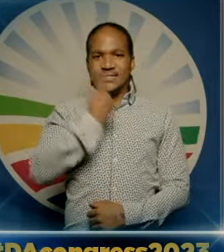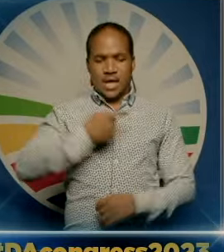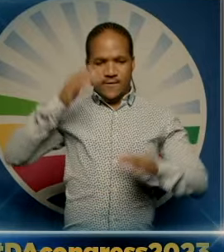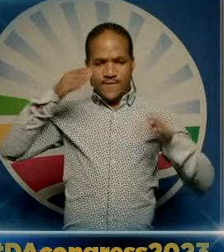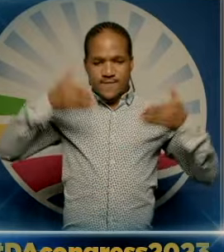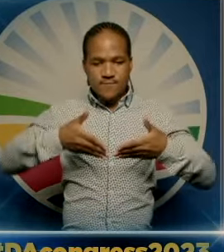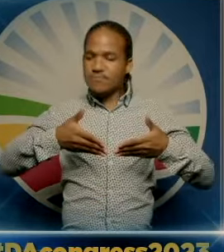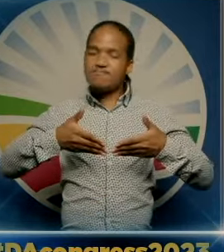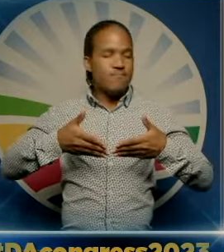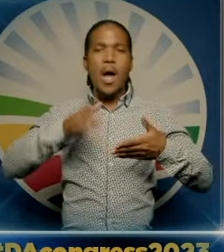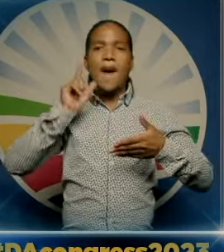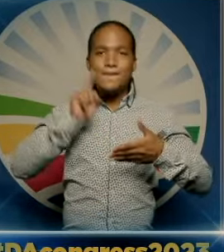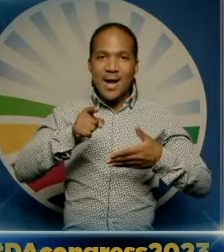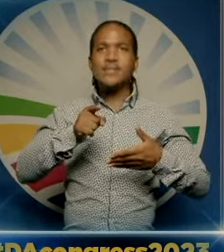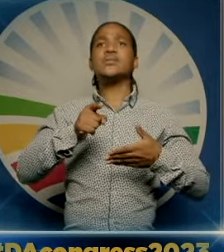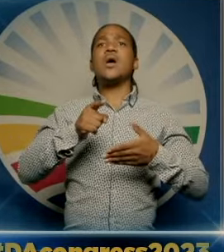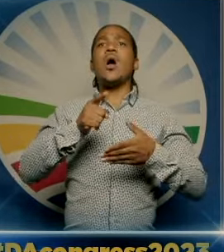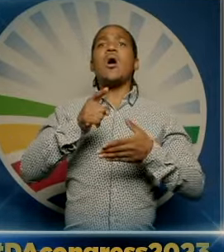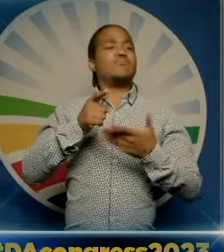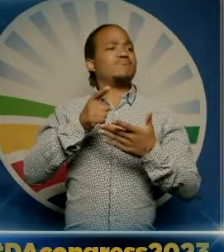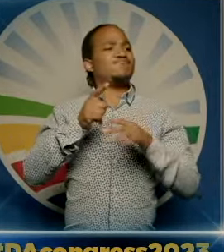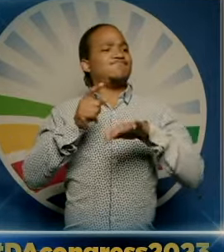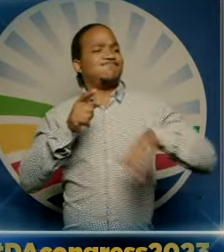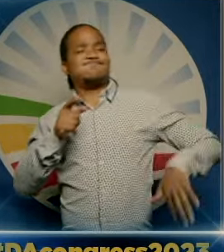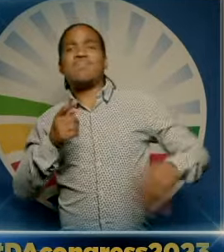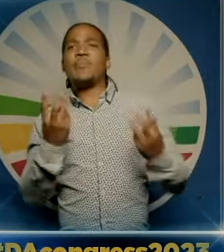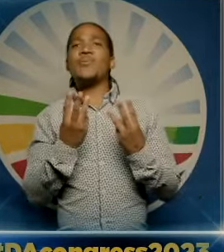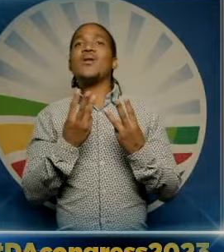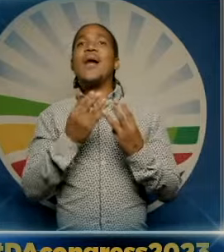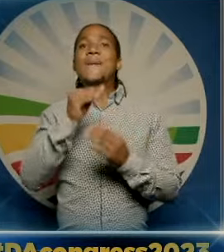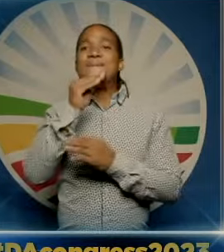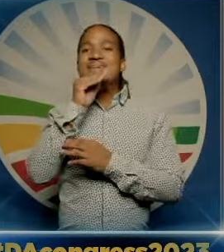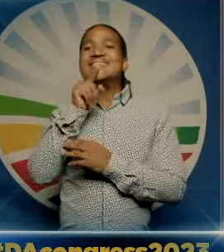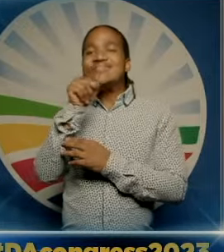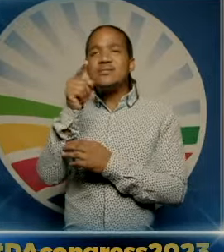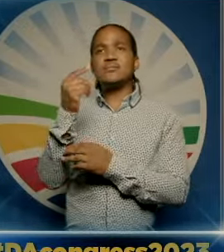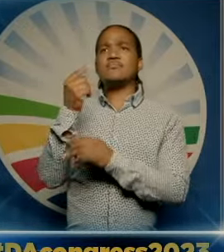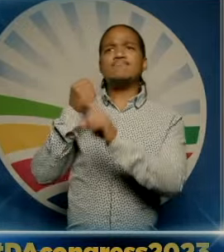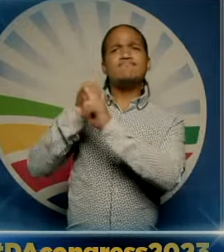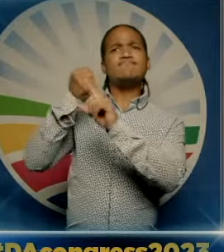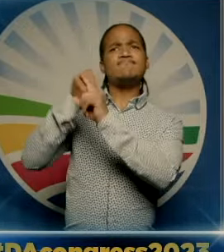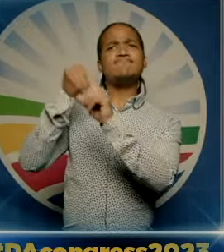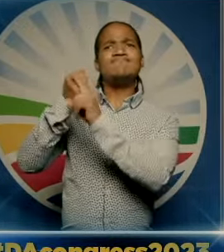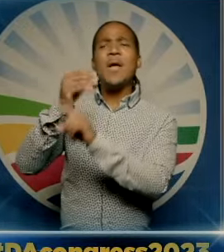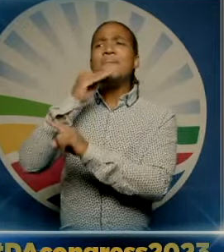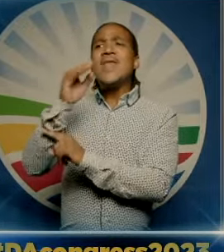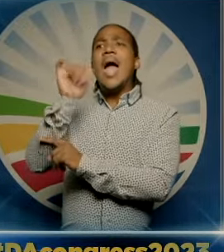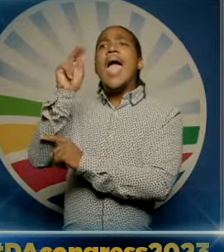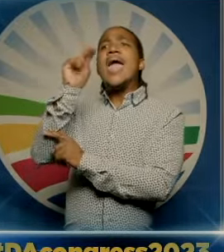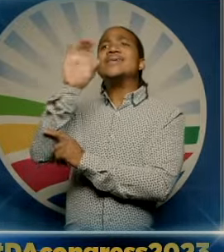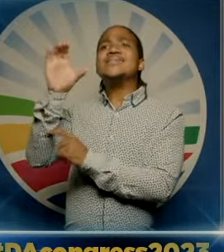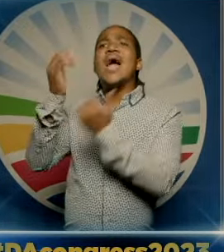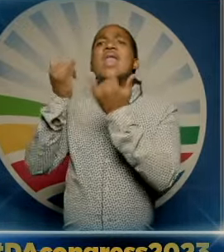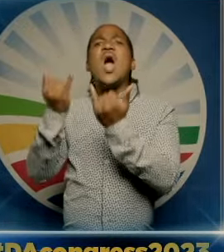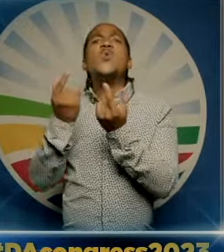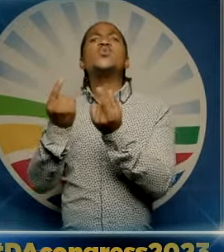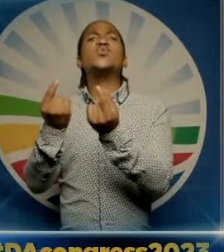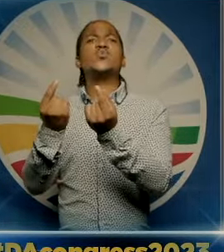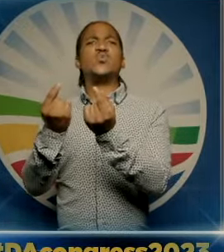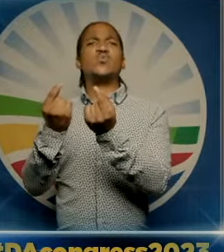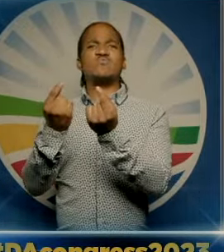and do not live above your people." This is the antithesis of the party the ANC has become. Even